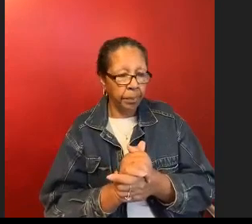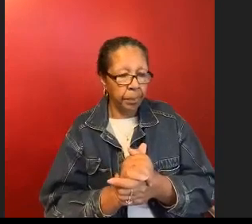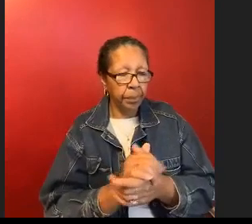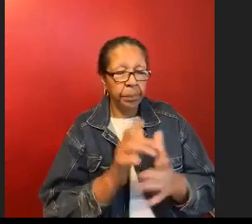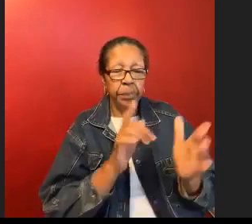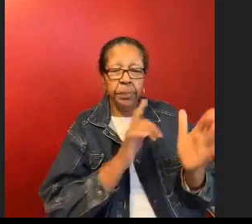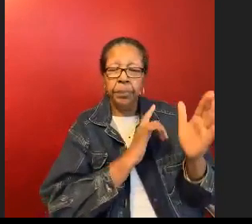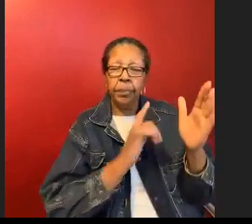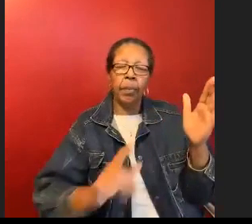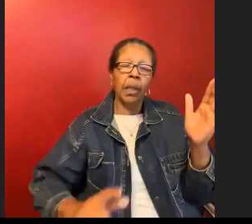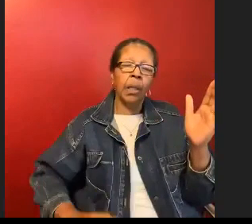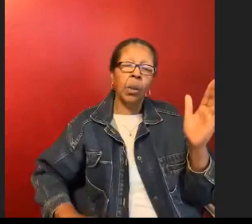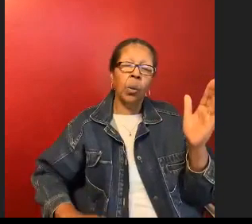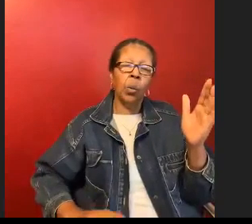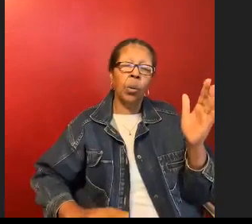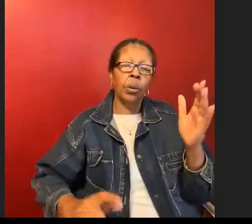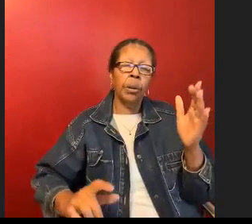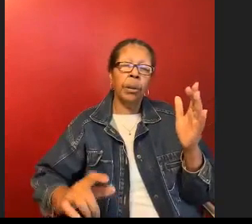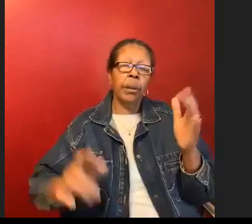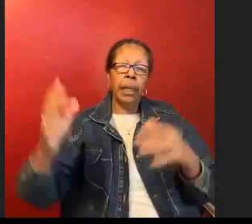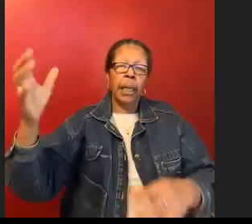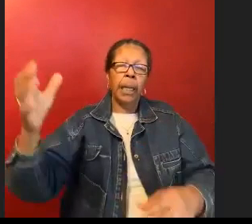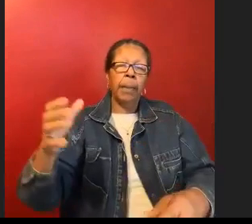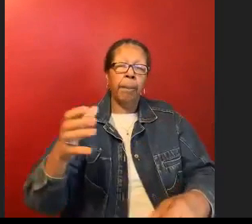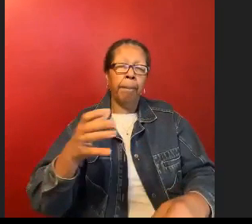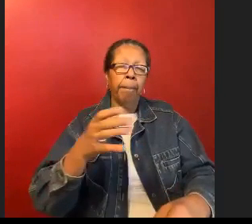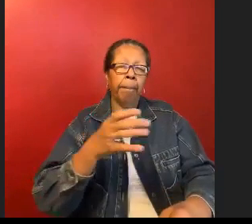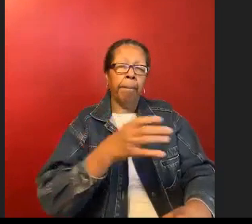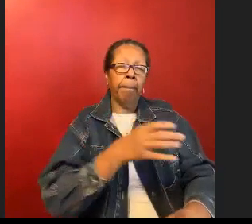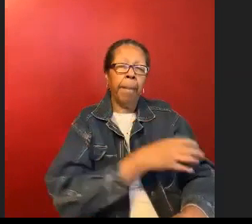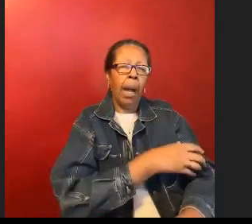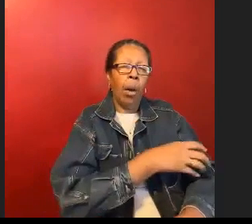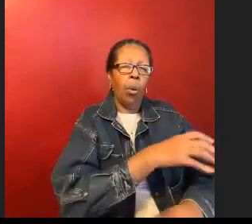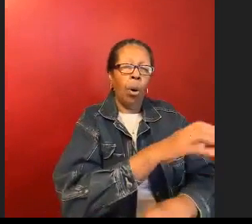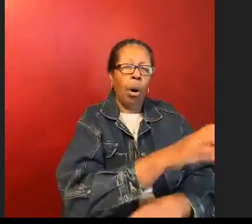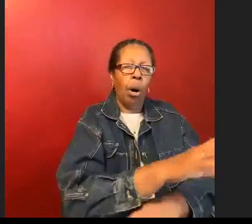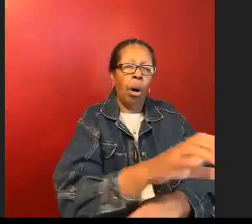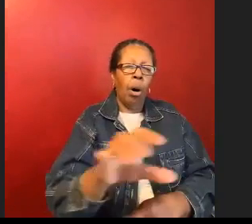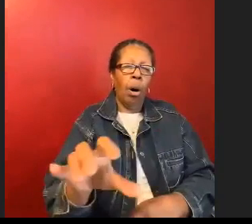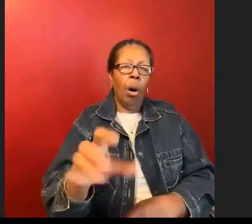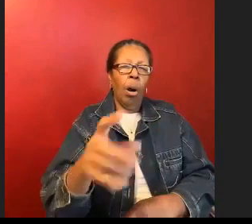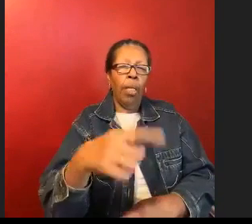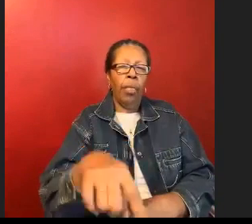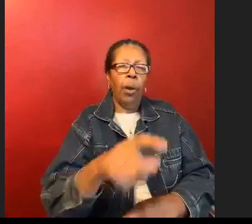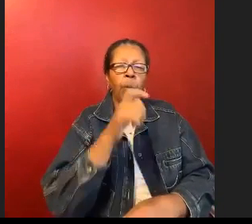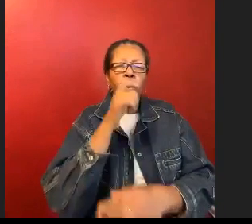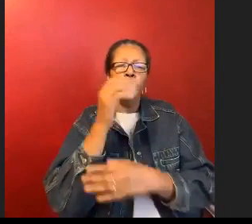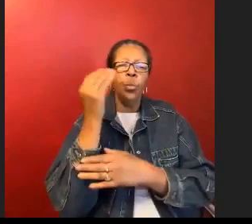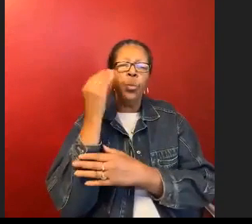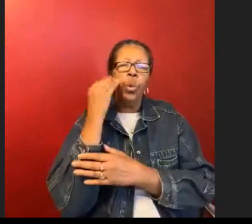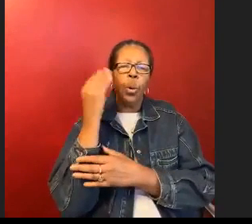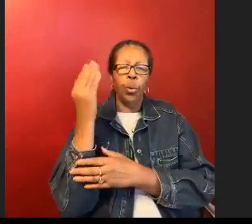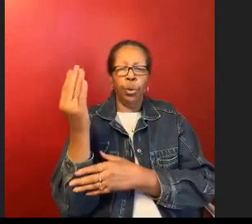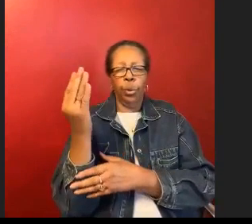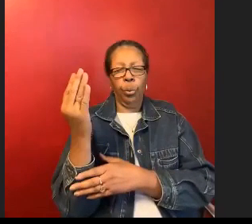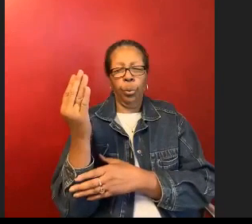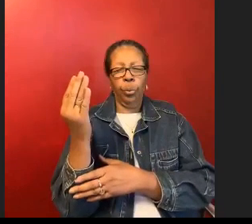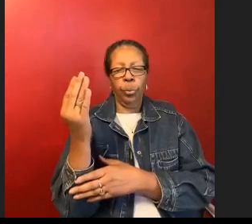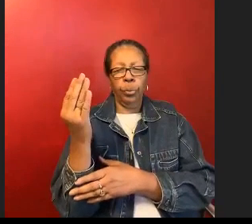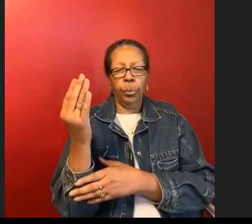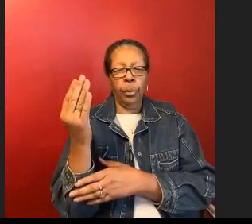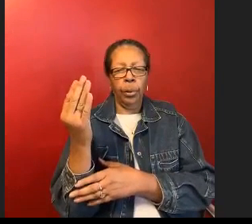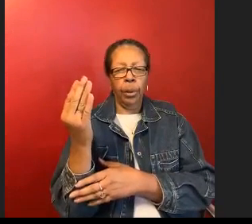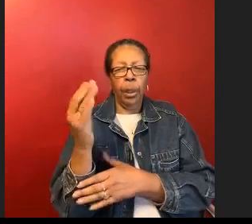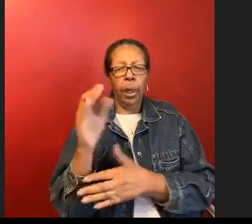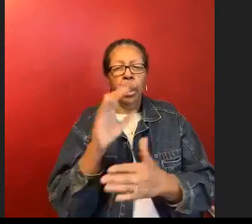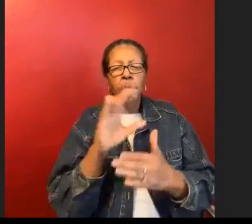Lord, empower those who know you to fully